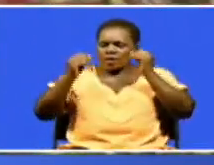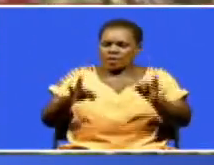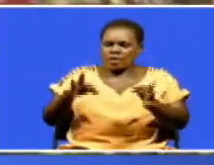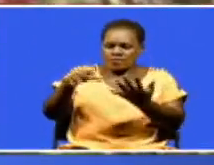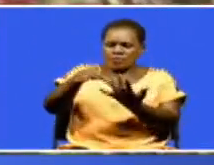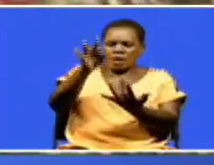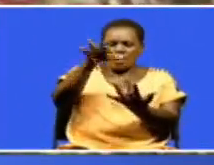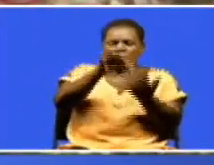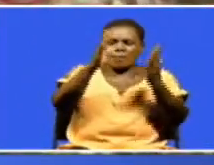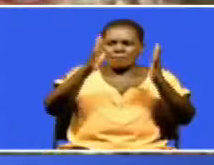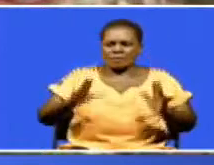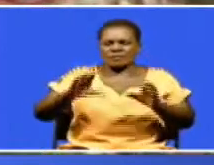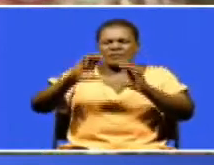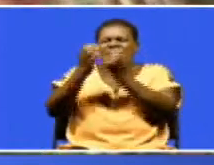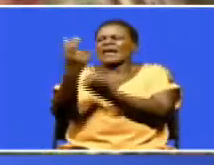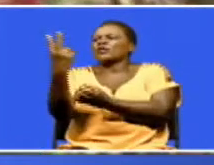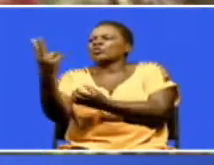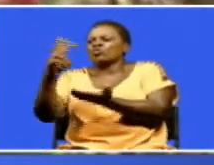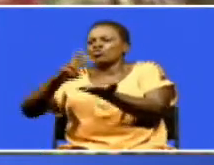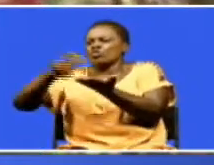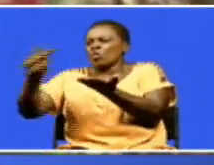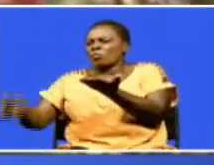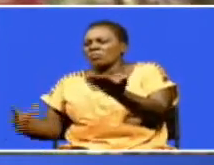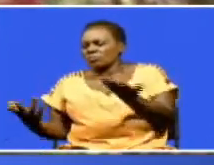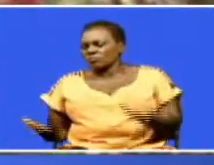elect somebody at a class 2 dropout,